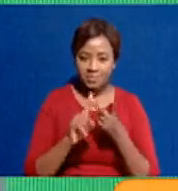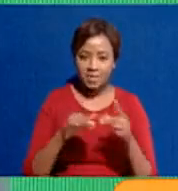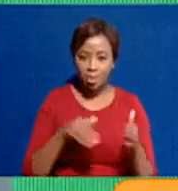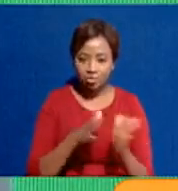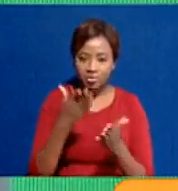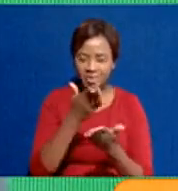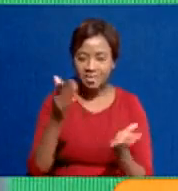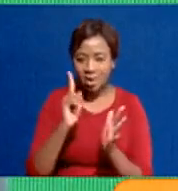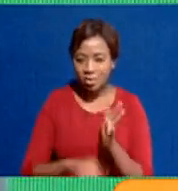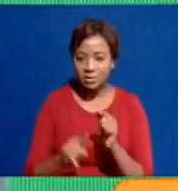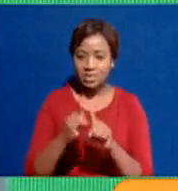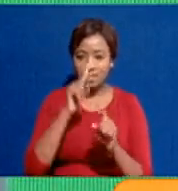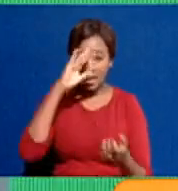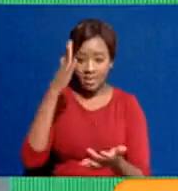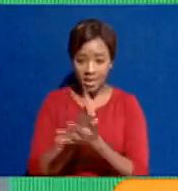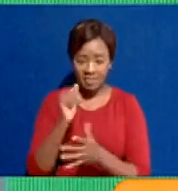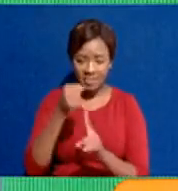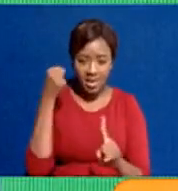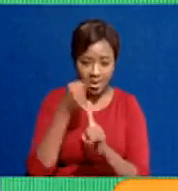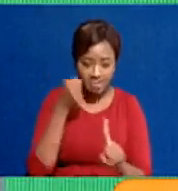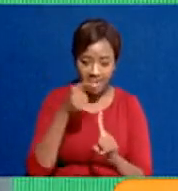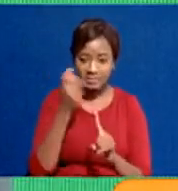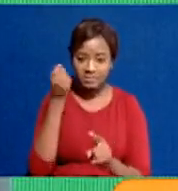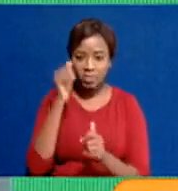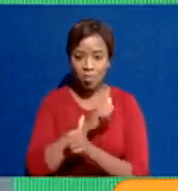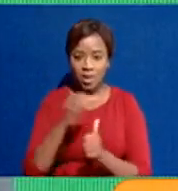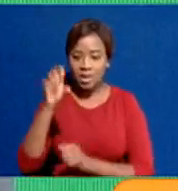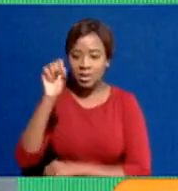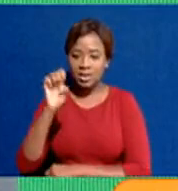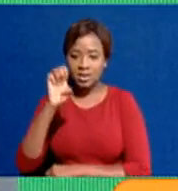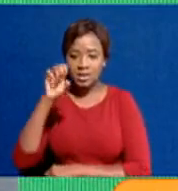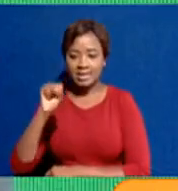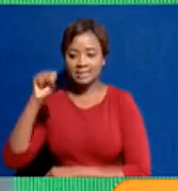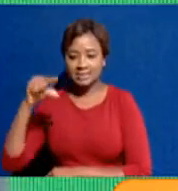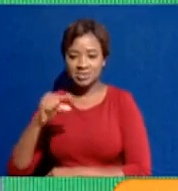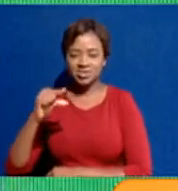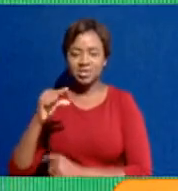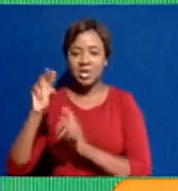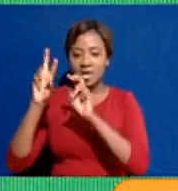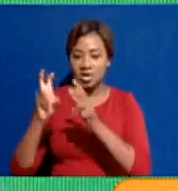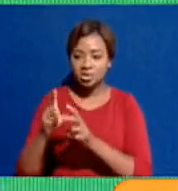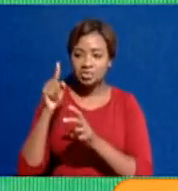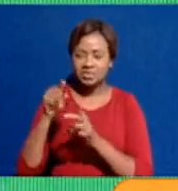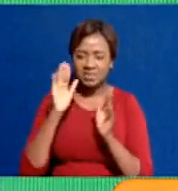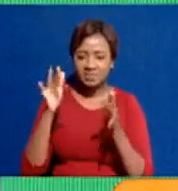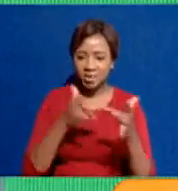journey to really understand your impacts across the ESG issues surfaces quite a number of the